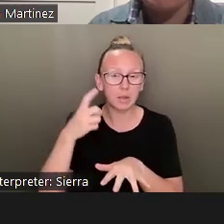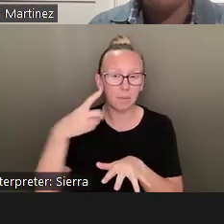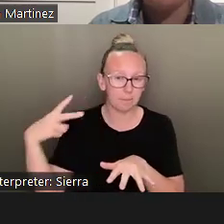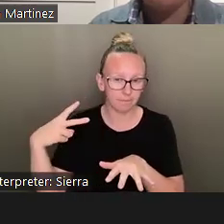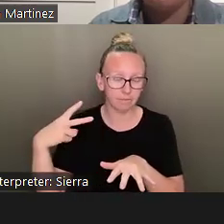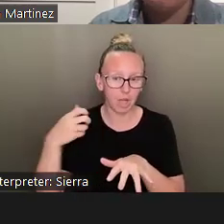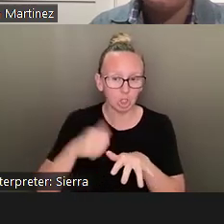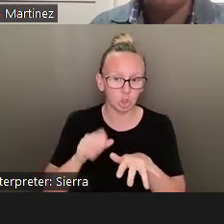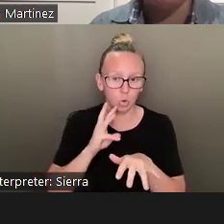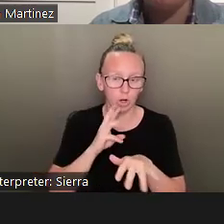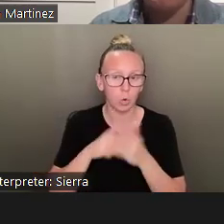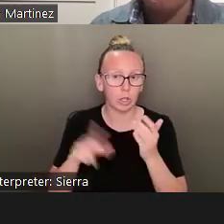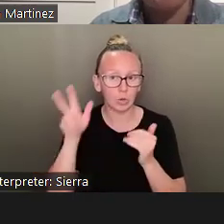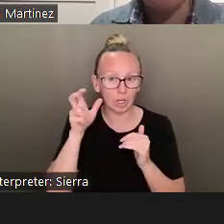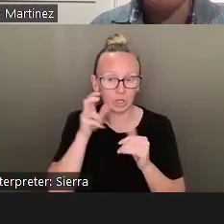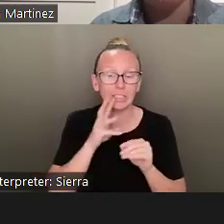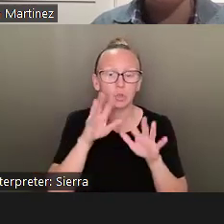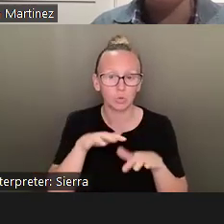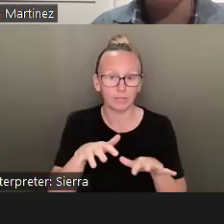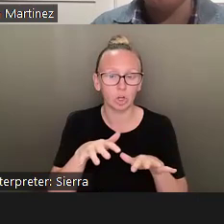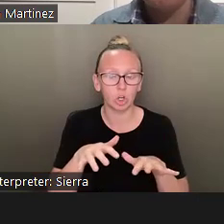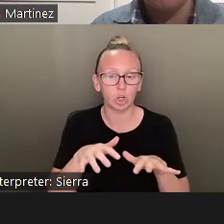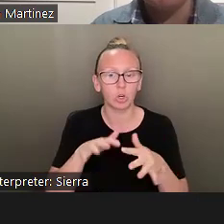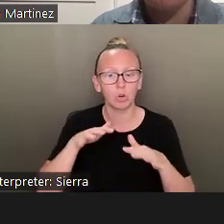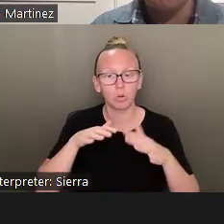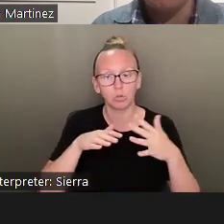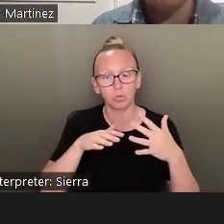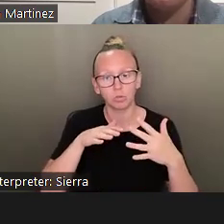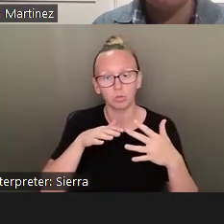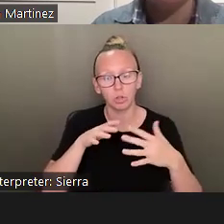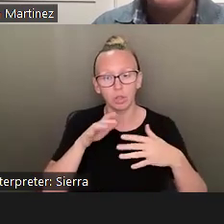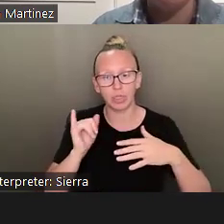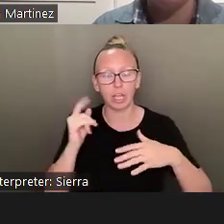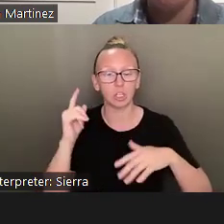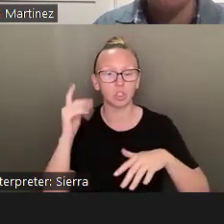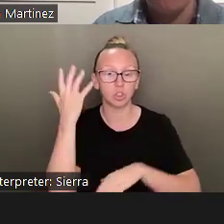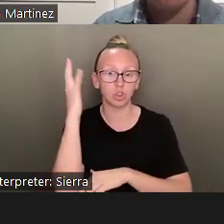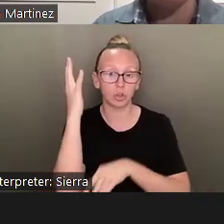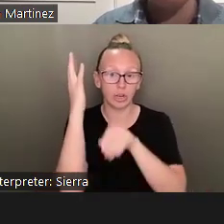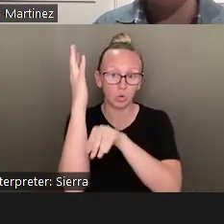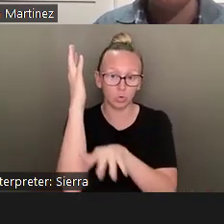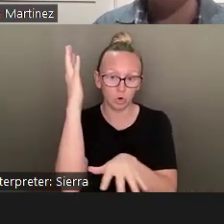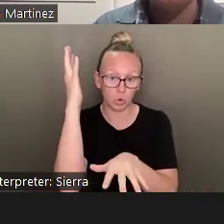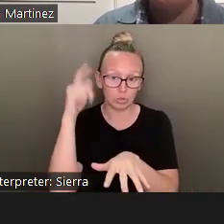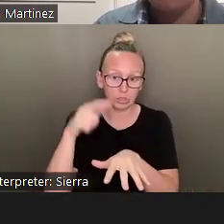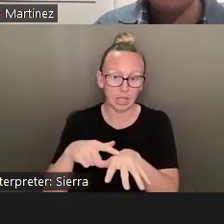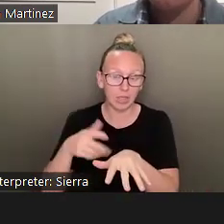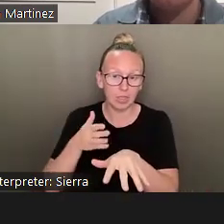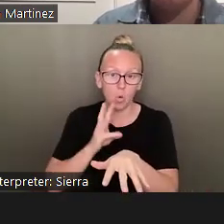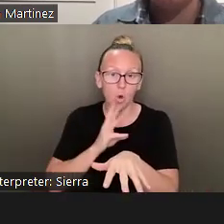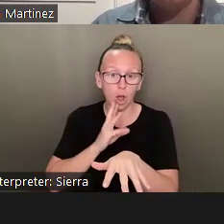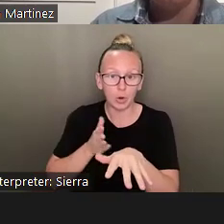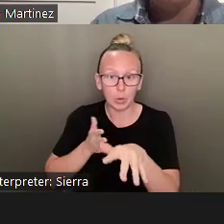So what you're hearing is the river moving through the tree root. You are hearing the sound of the water through the tree root's